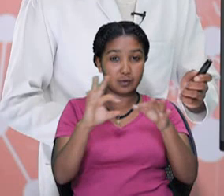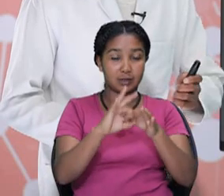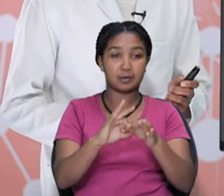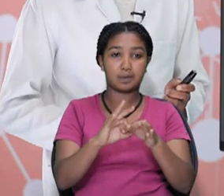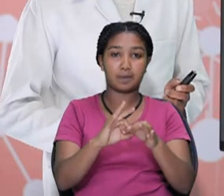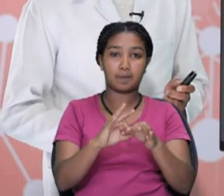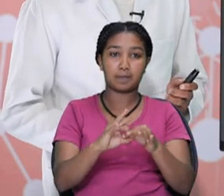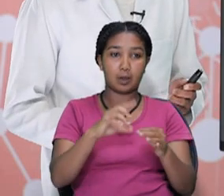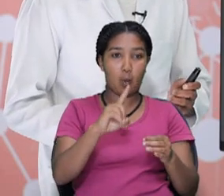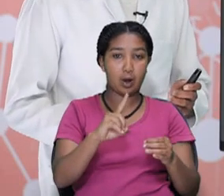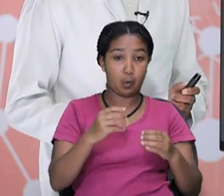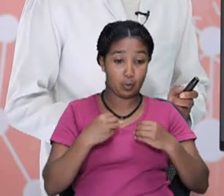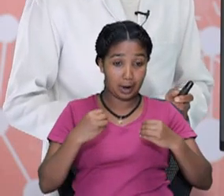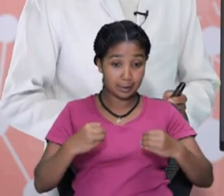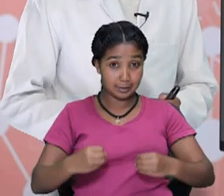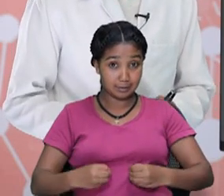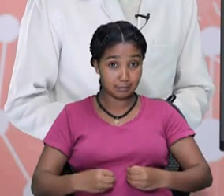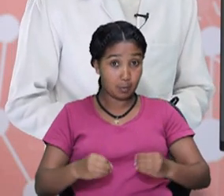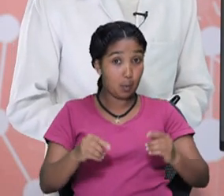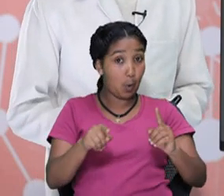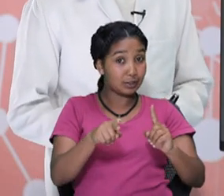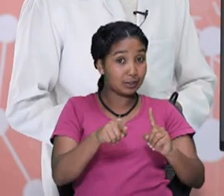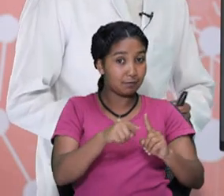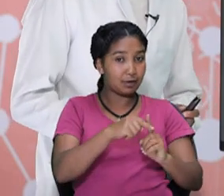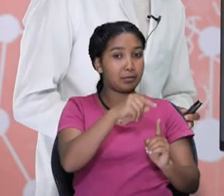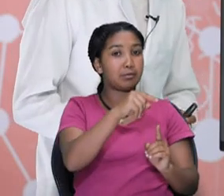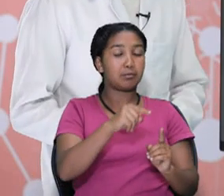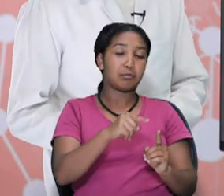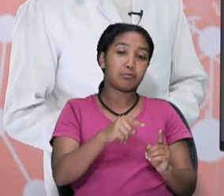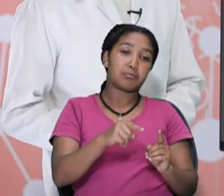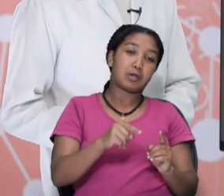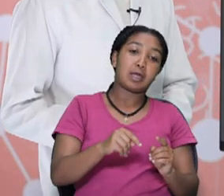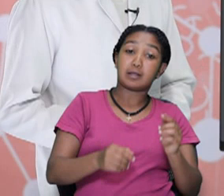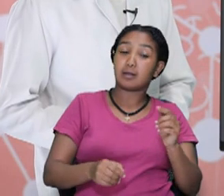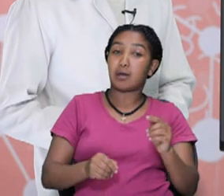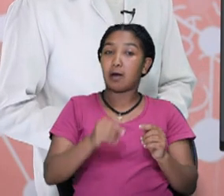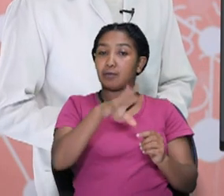association, one of the organisms positively affected, the other is negatively affected.